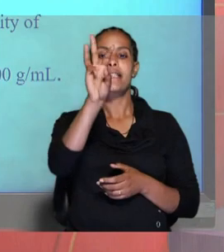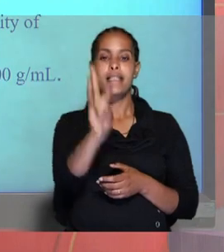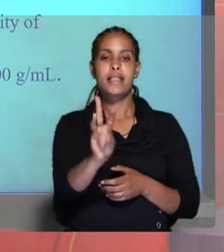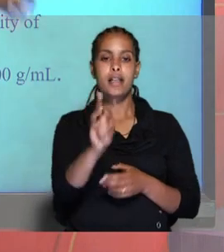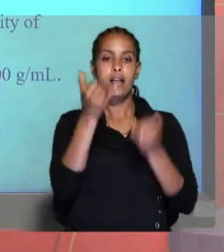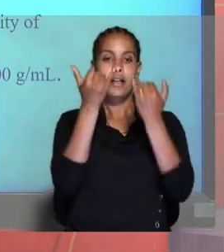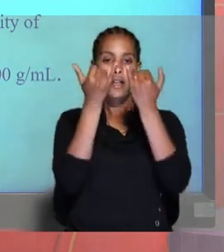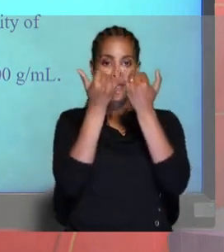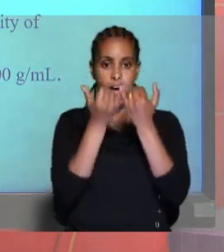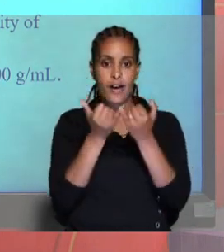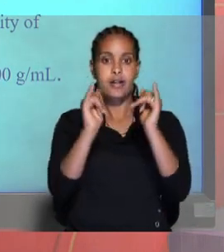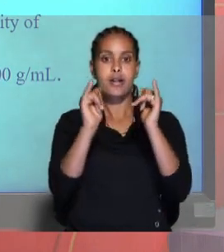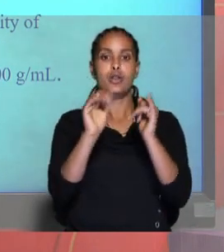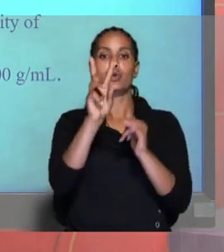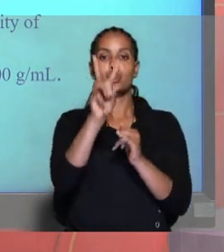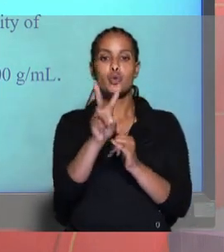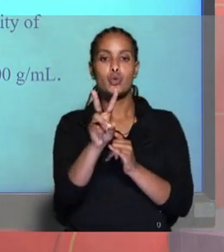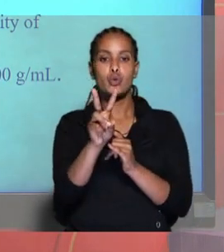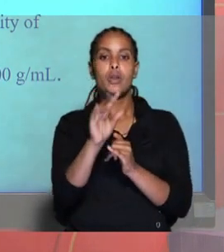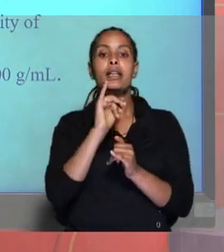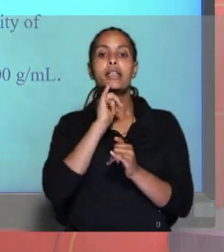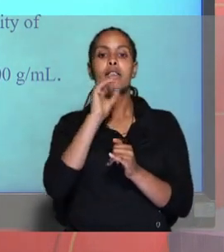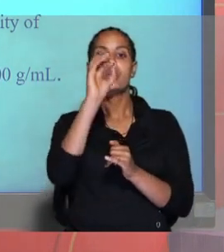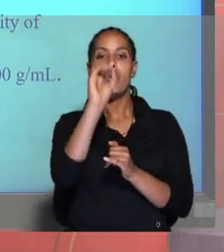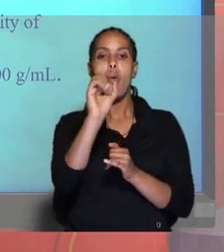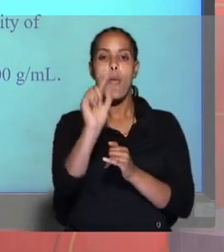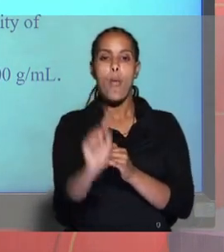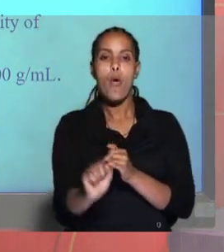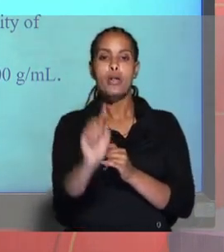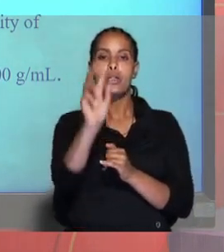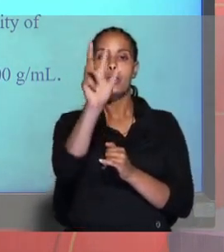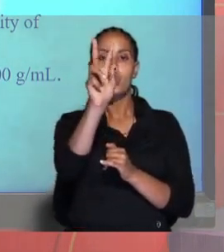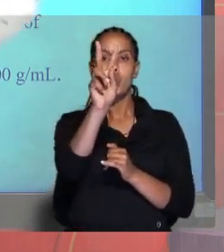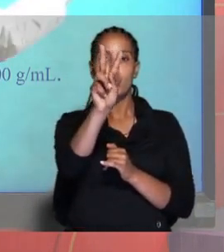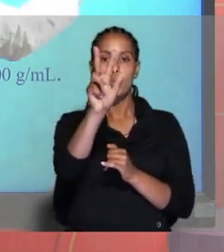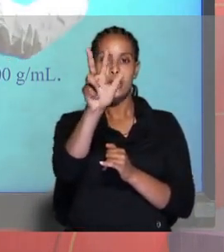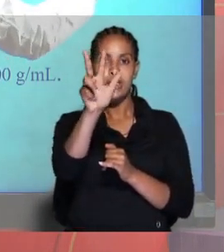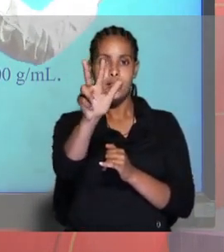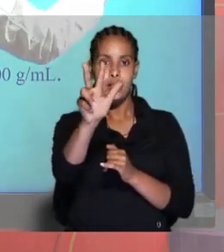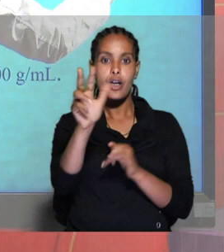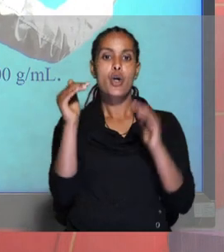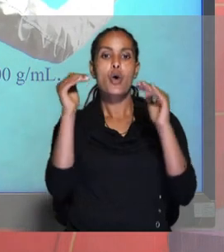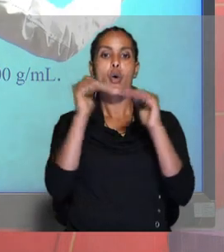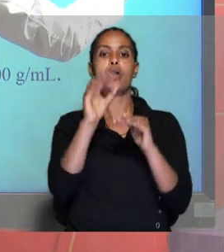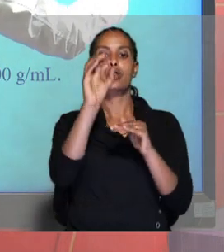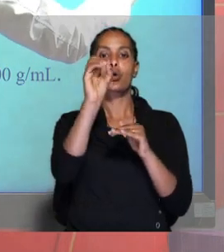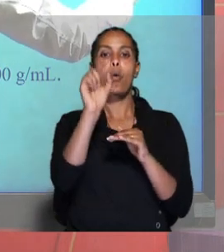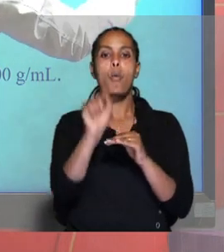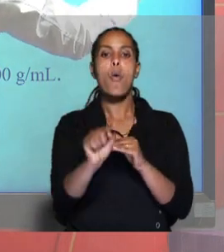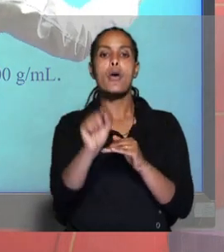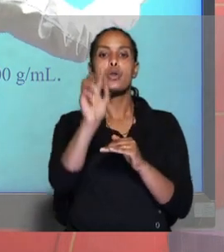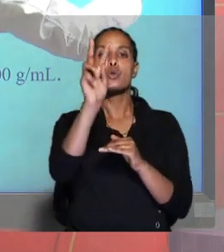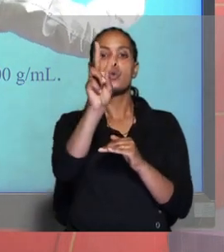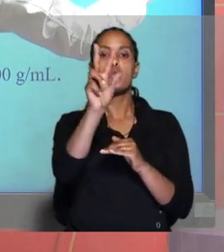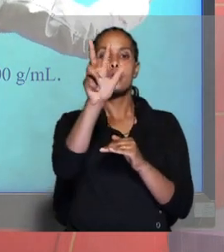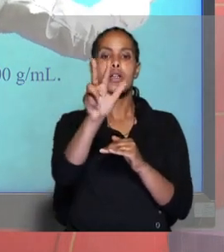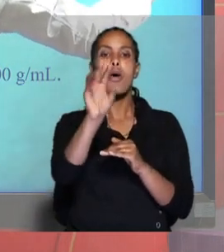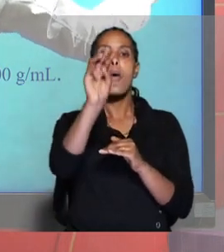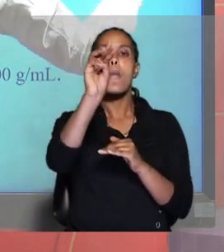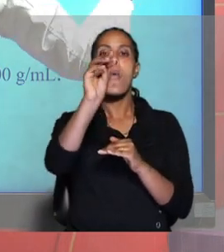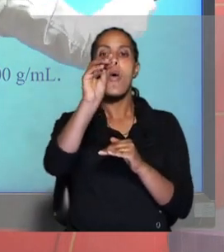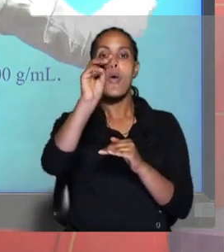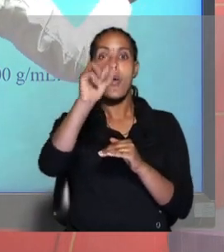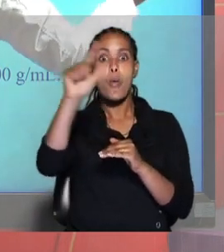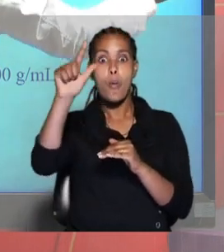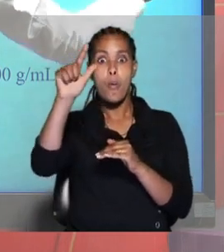0.46 divided by 2 is 0.23 equal 0.23